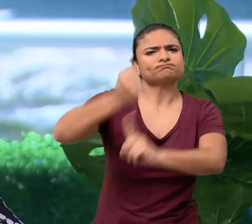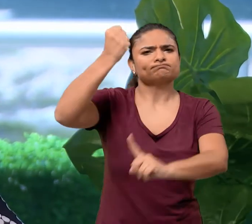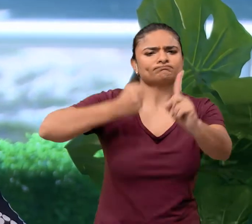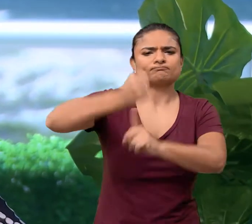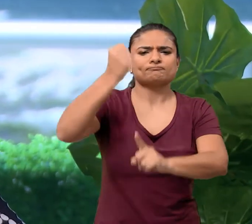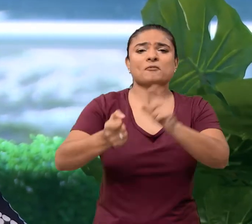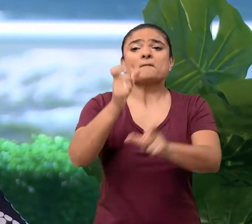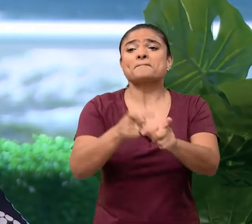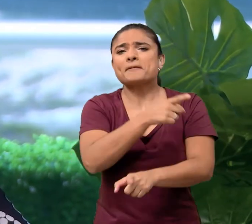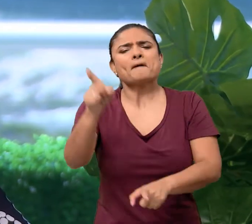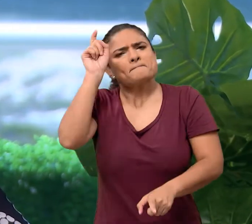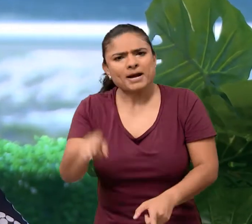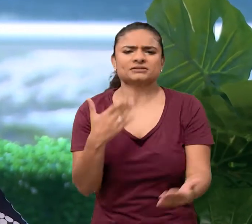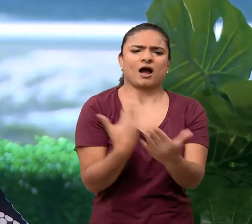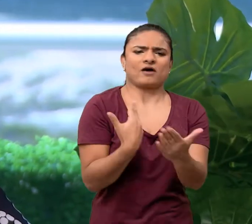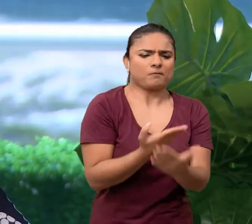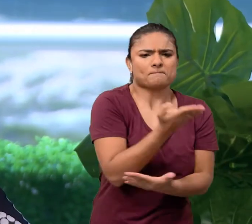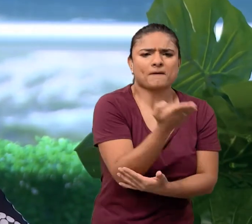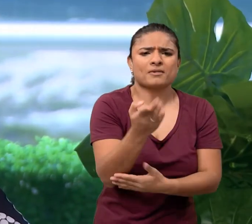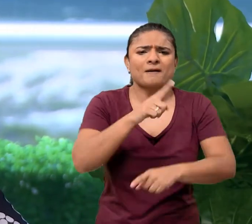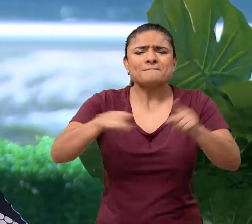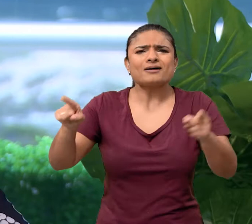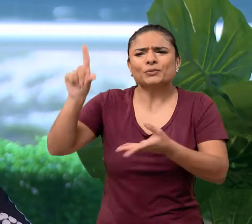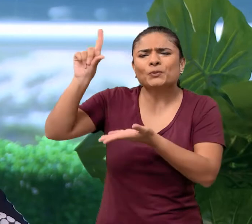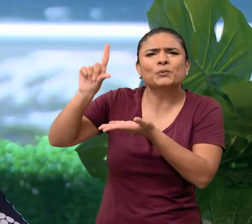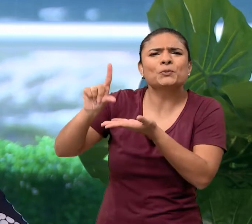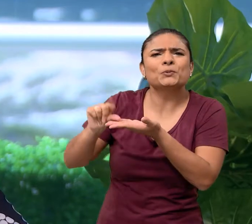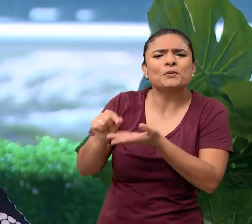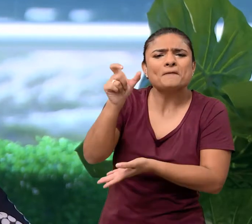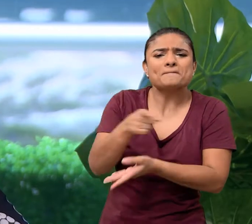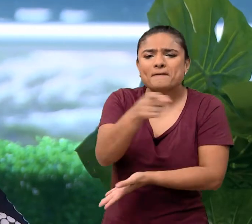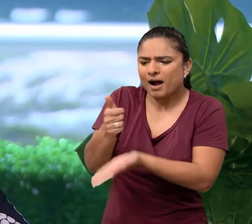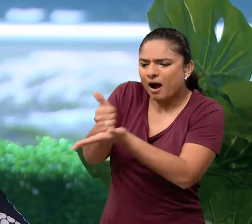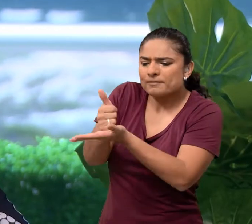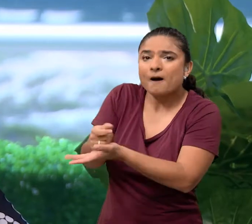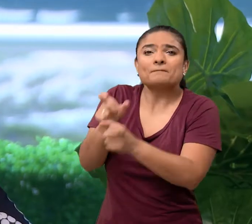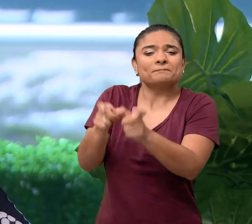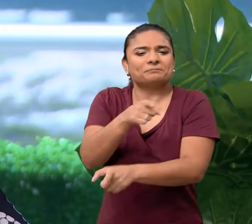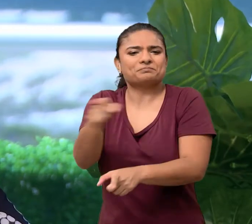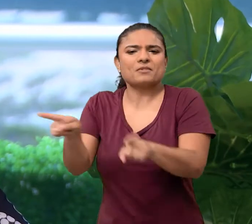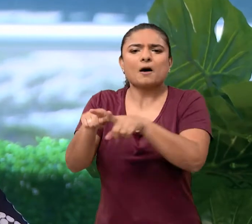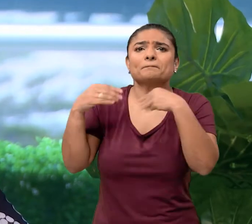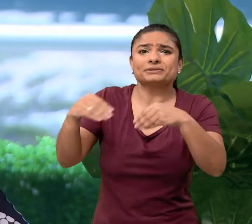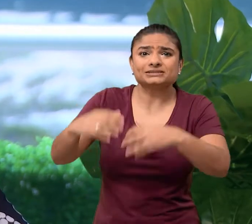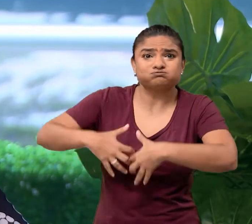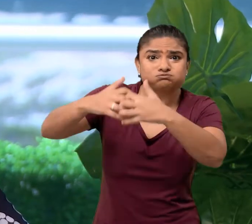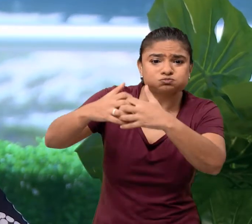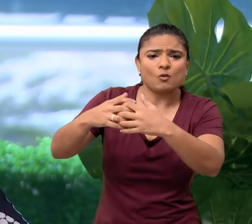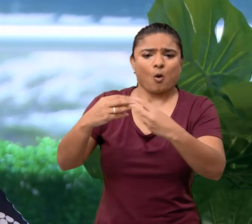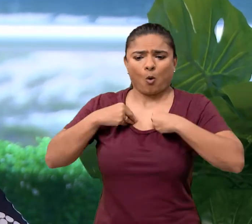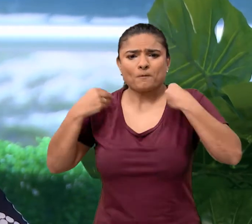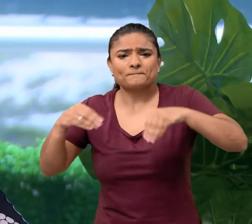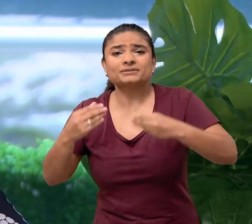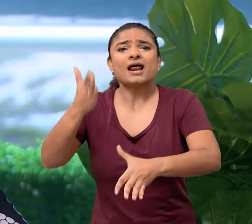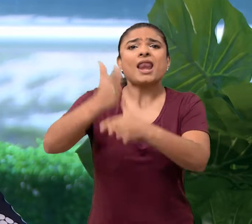for support measures to be available, very little provision is currently made for assisted employment and entrepreneurship programs in the open